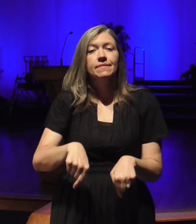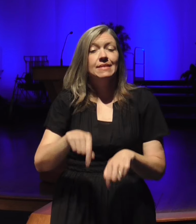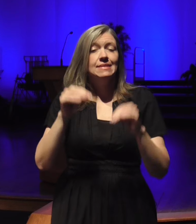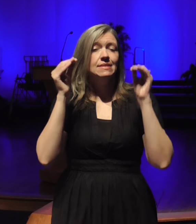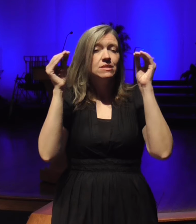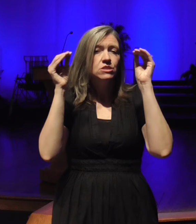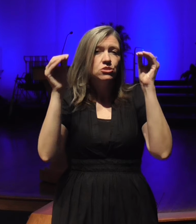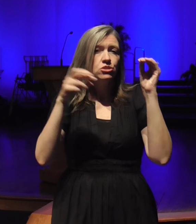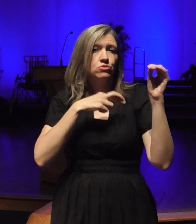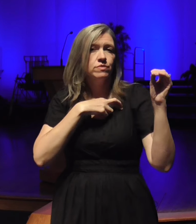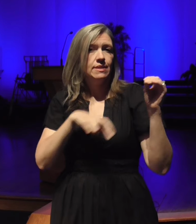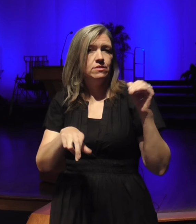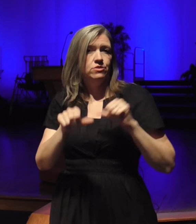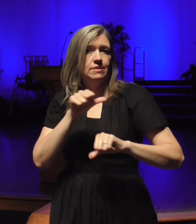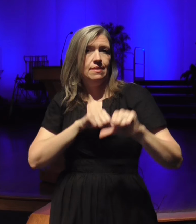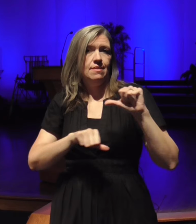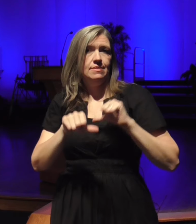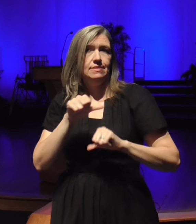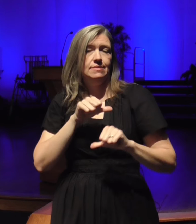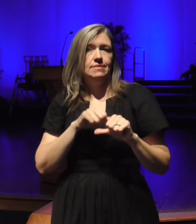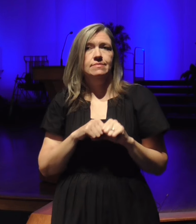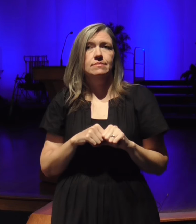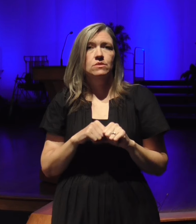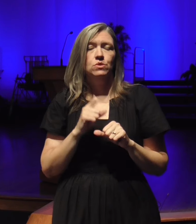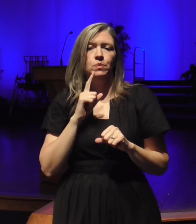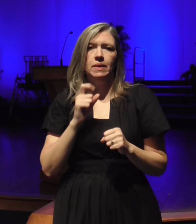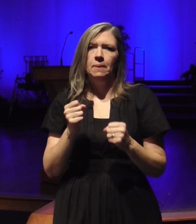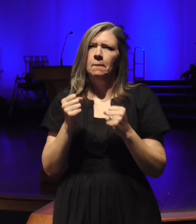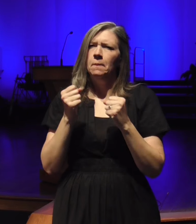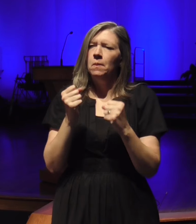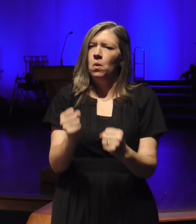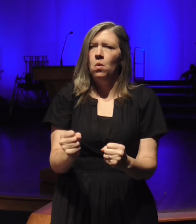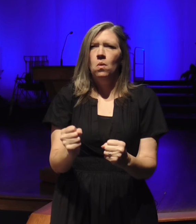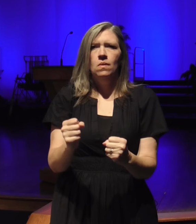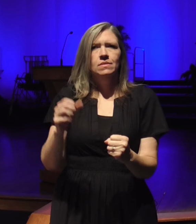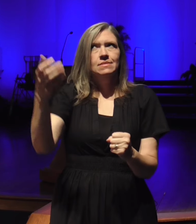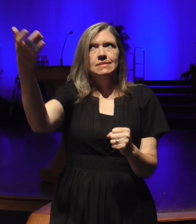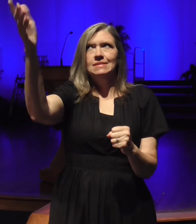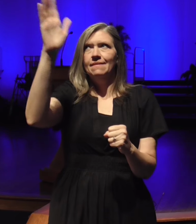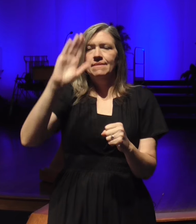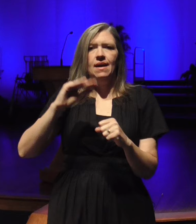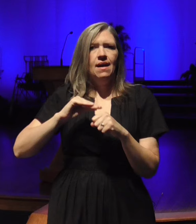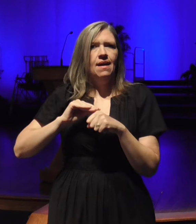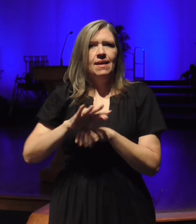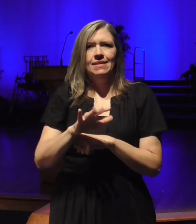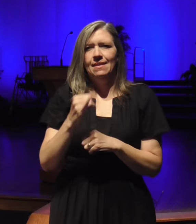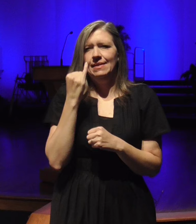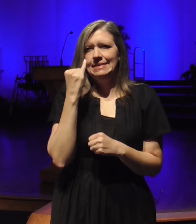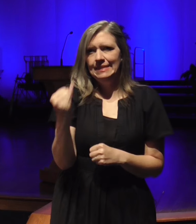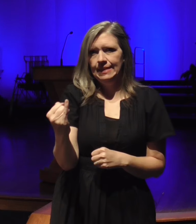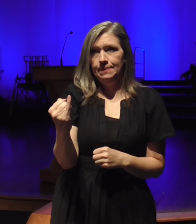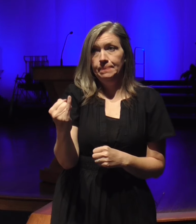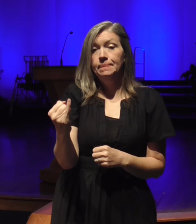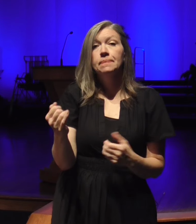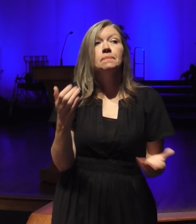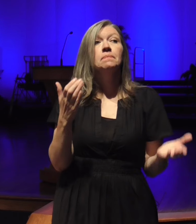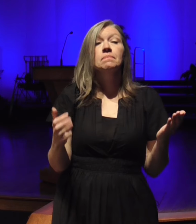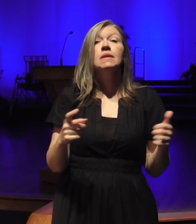At the heart of our religious science teaching is a